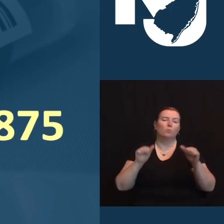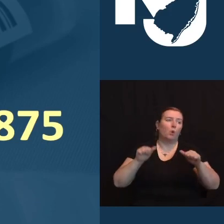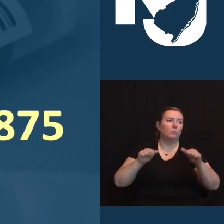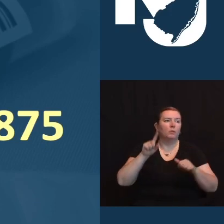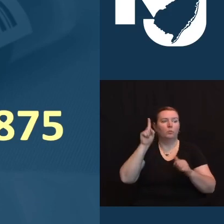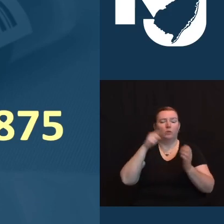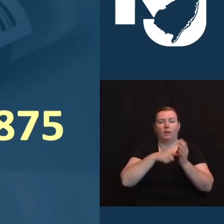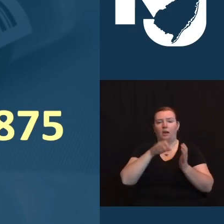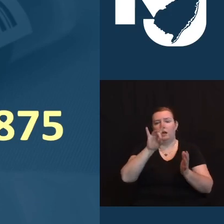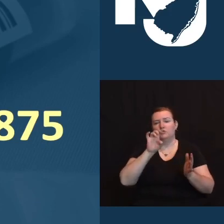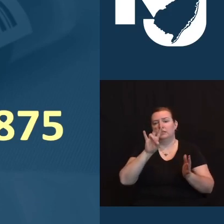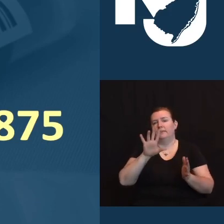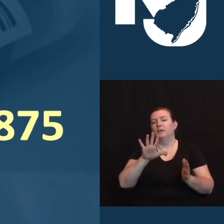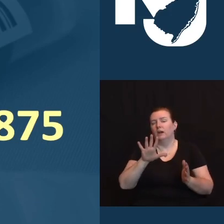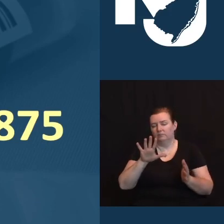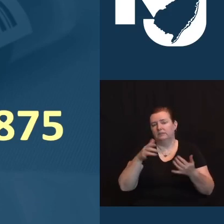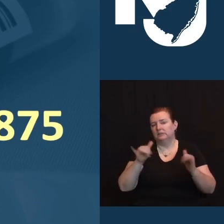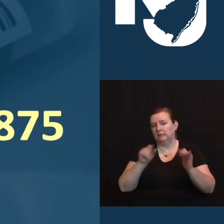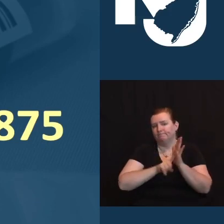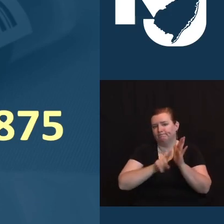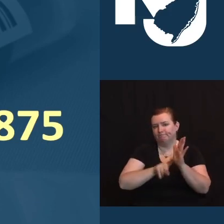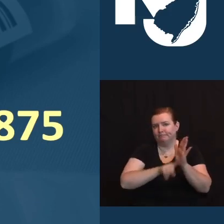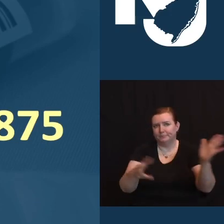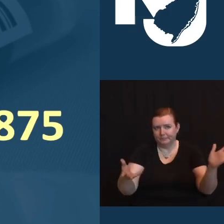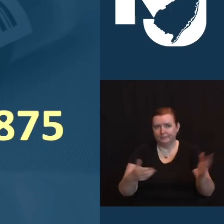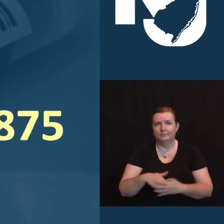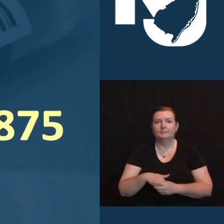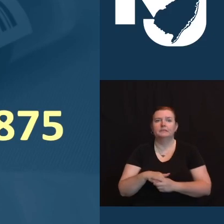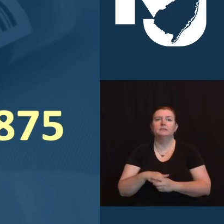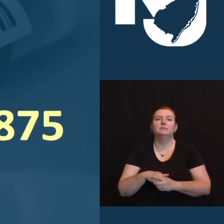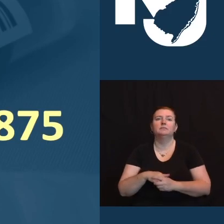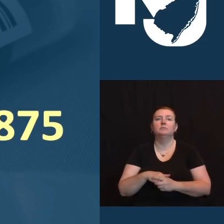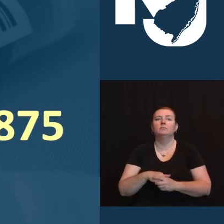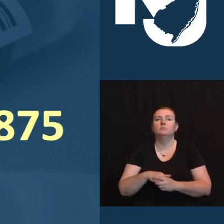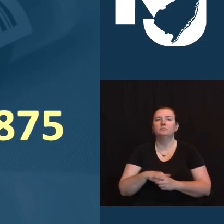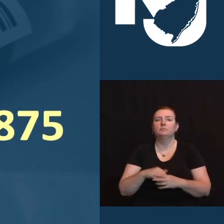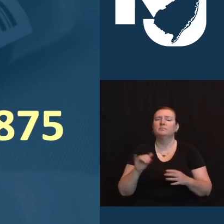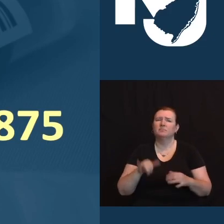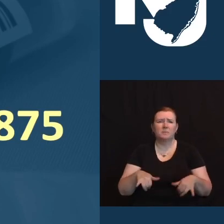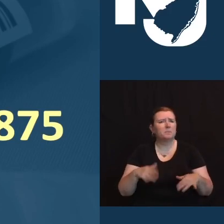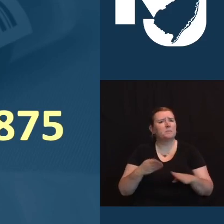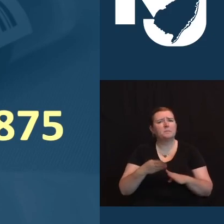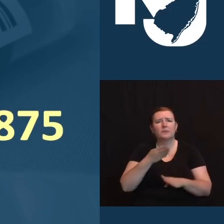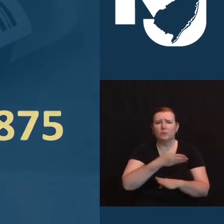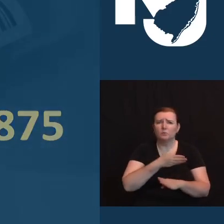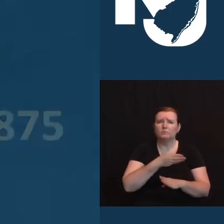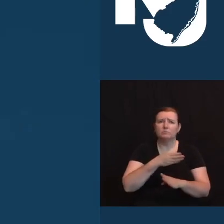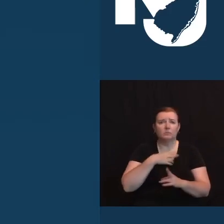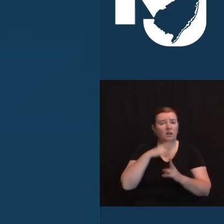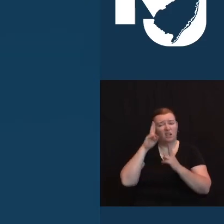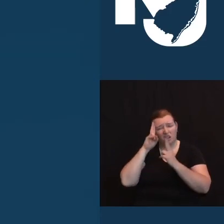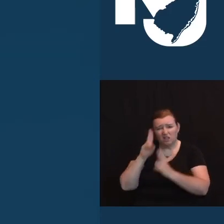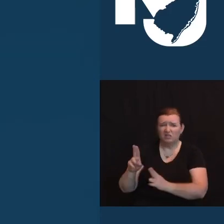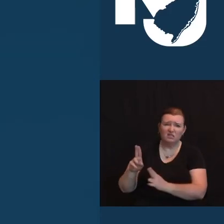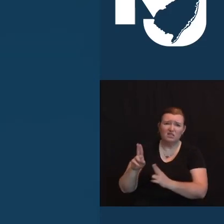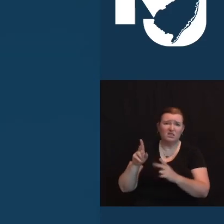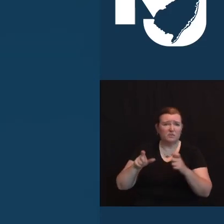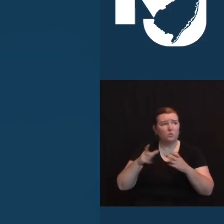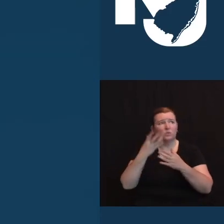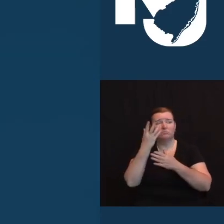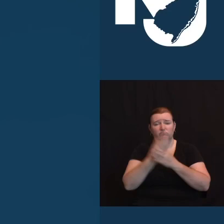1,875. As we do every day, let's recall a few more of these blessed lives we've lost. We start today by